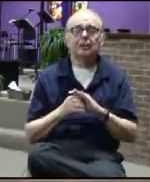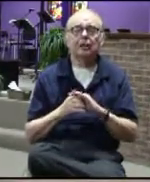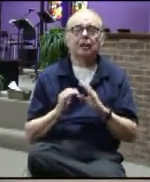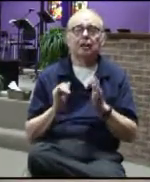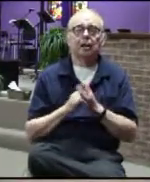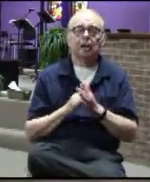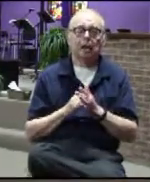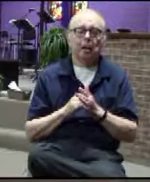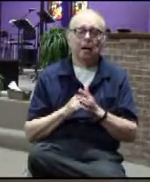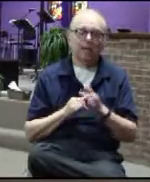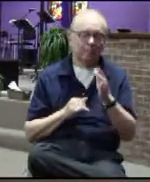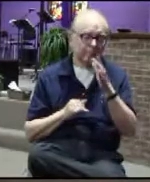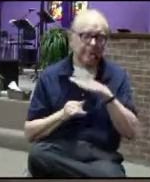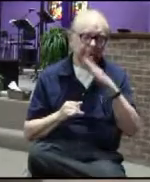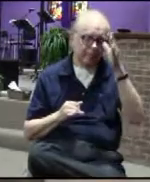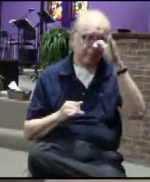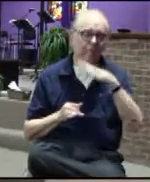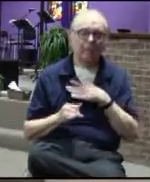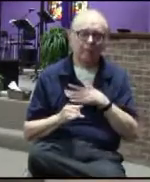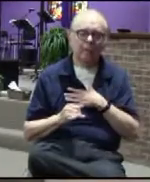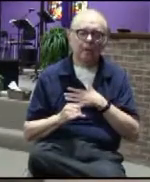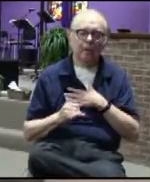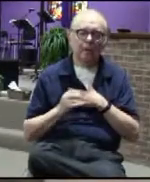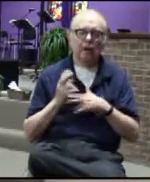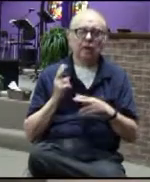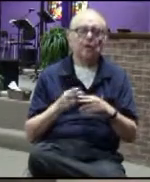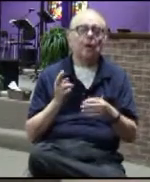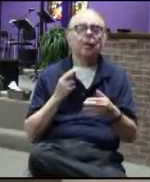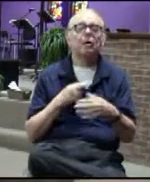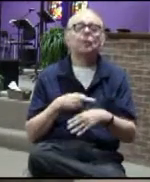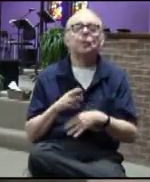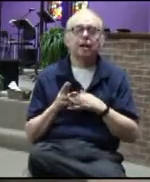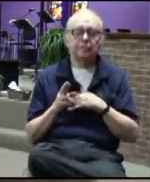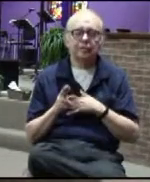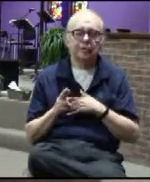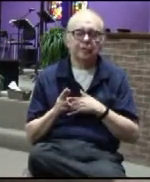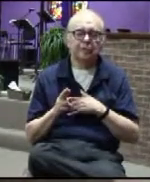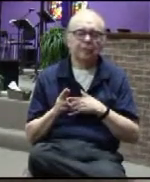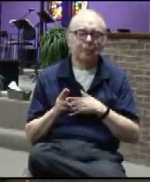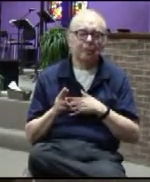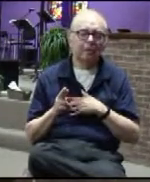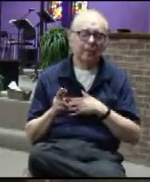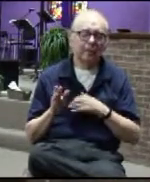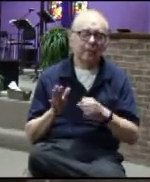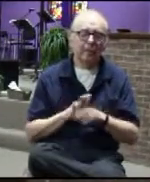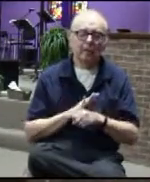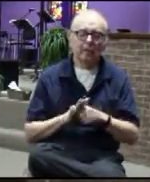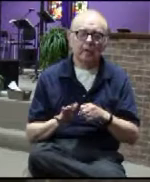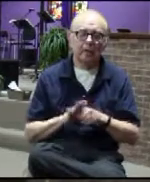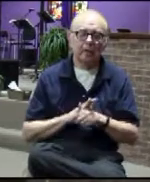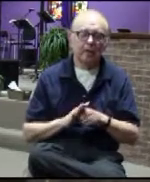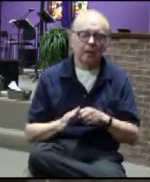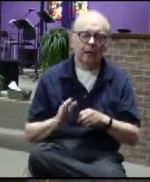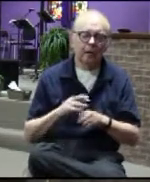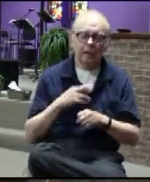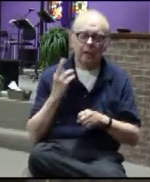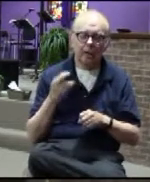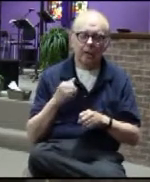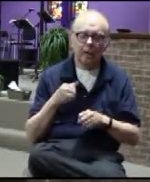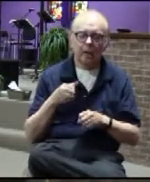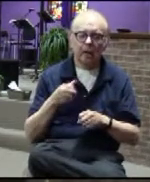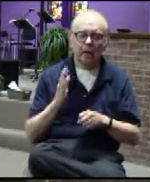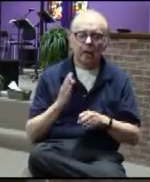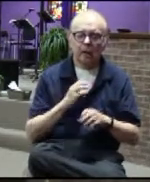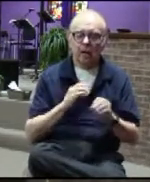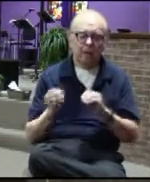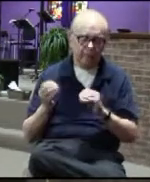that ladies and gentlemen is righteousness is fulfilling the purpose that God